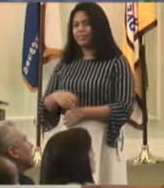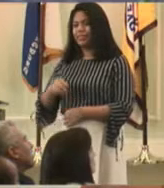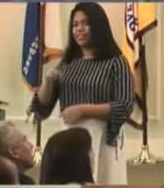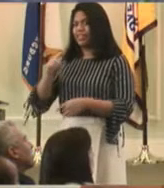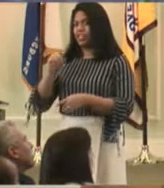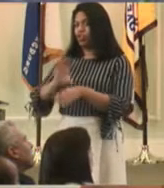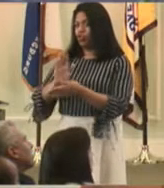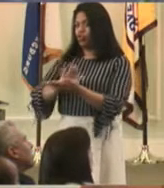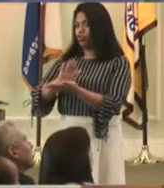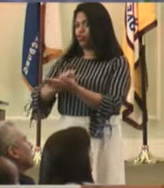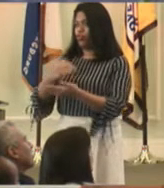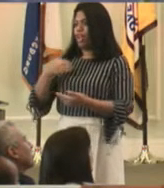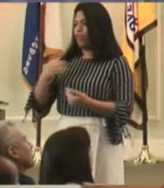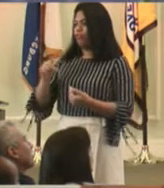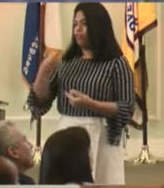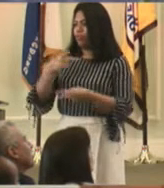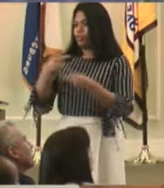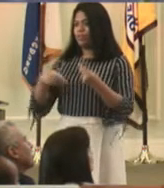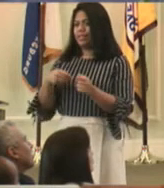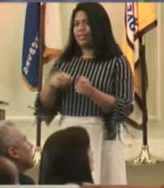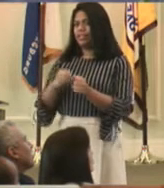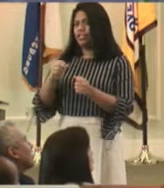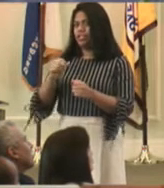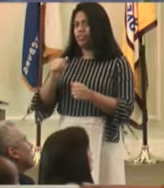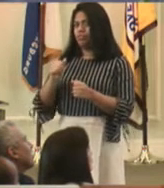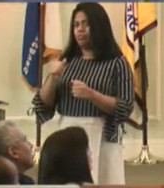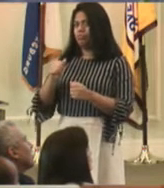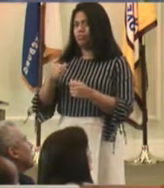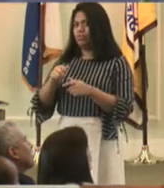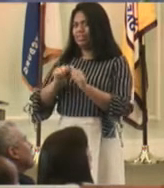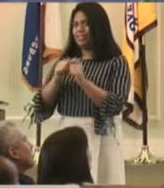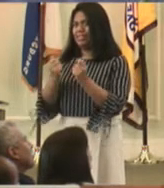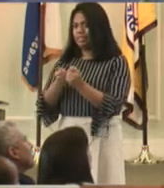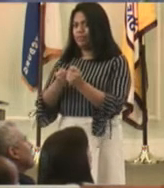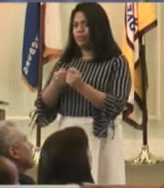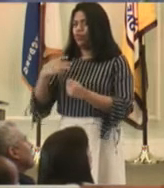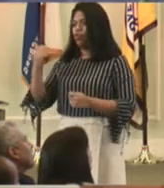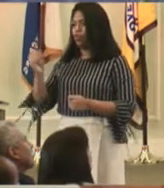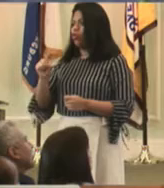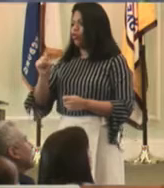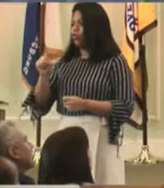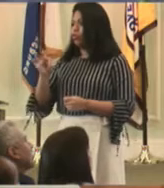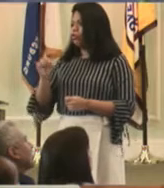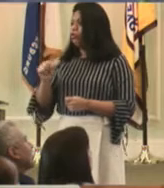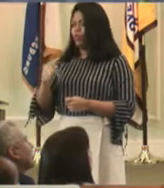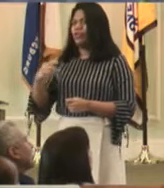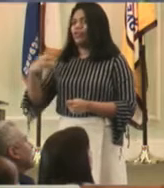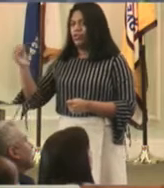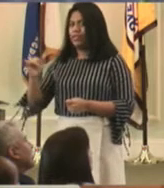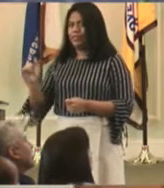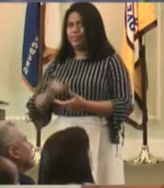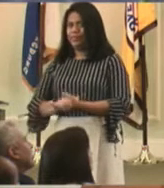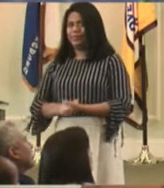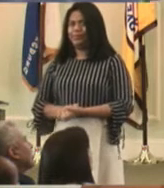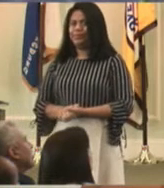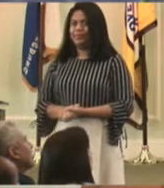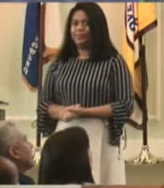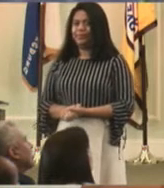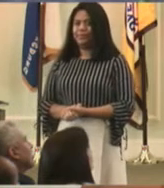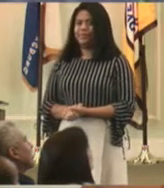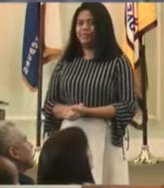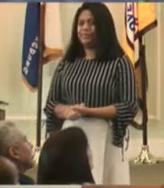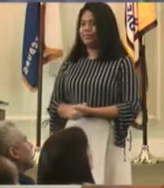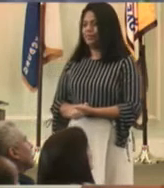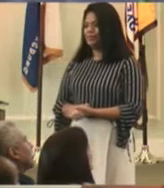Praise God for them. Praise God for what they did. And so they're Florida bound as well. Man, I wish I was a young person in this